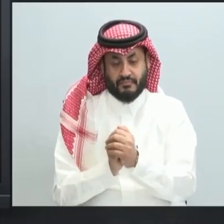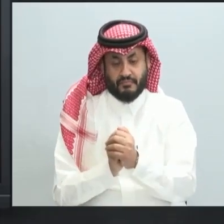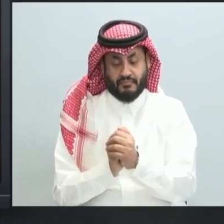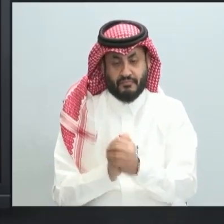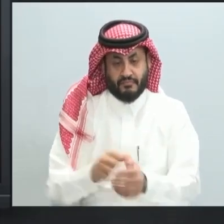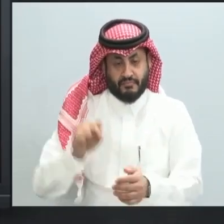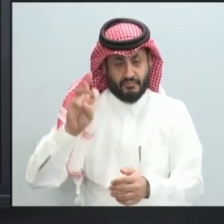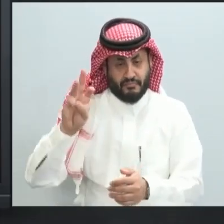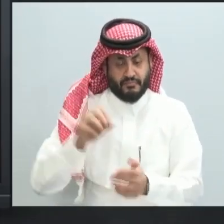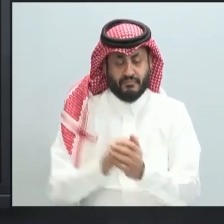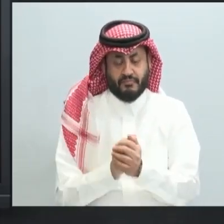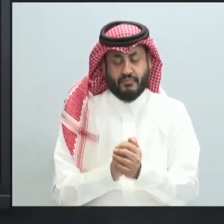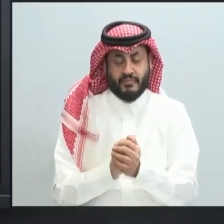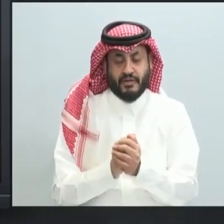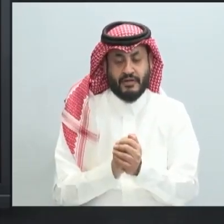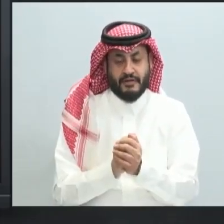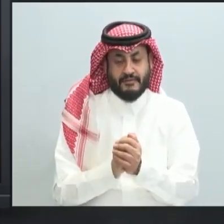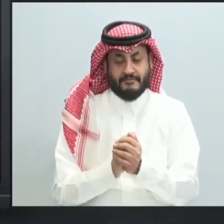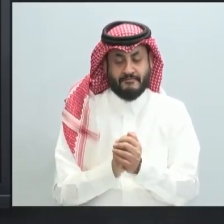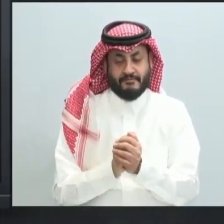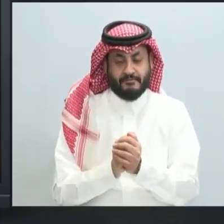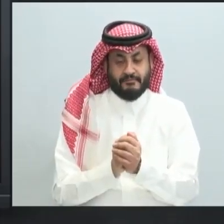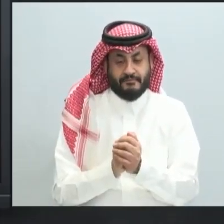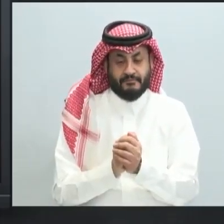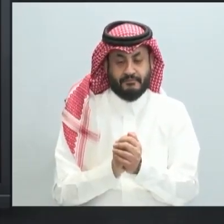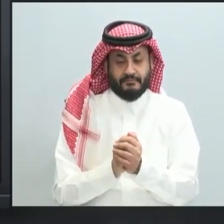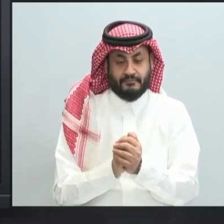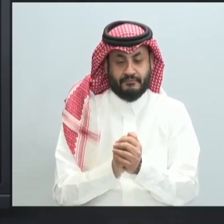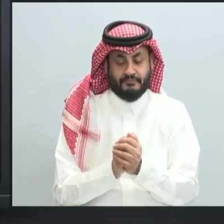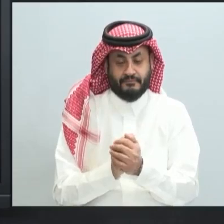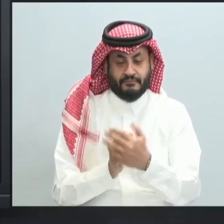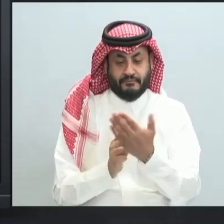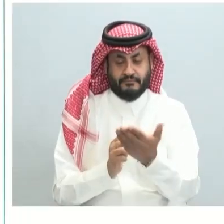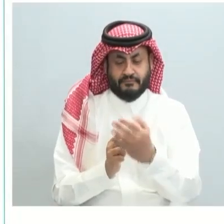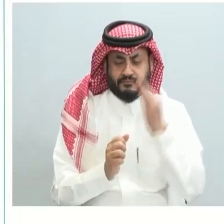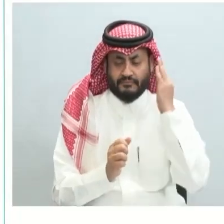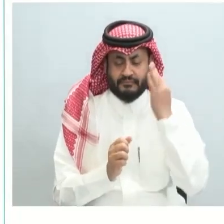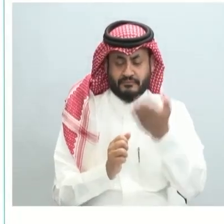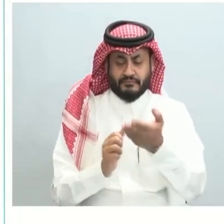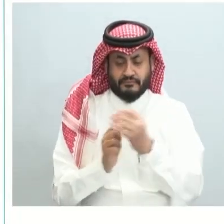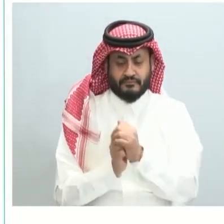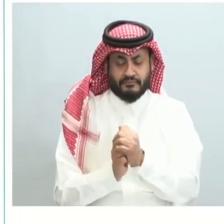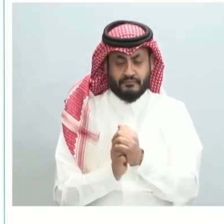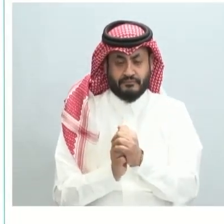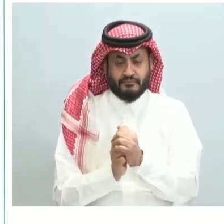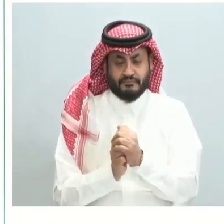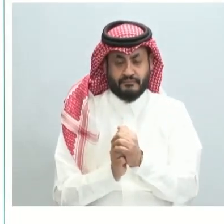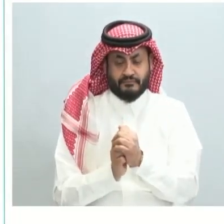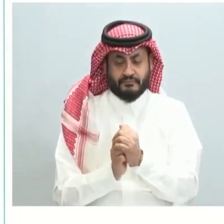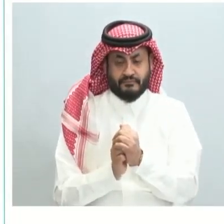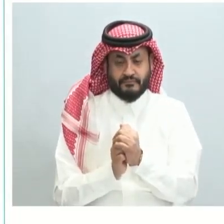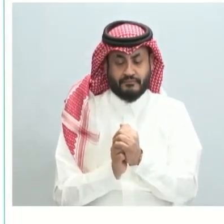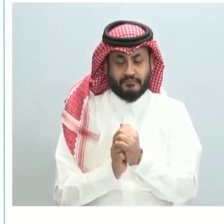the second sound that starts with S and W. Let's listen to them. Number two, words